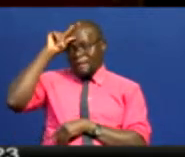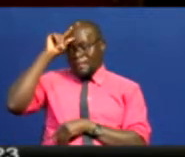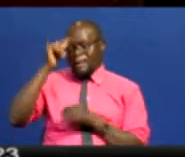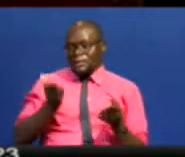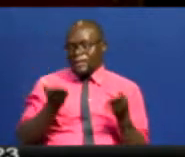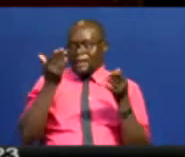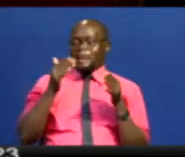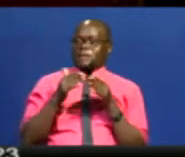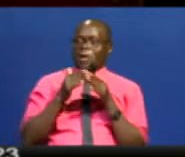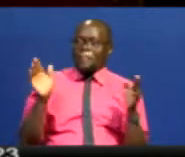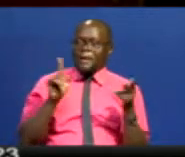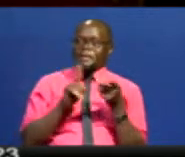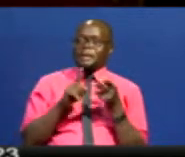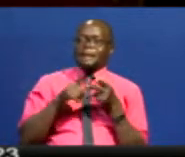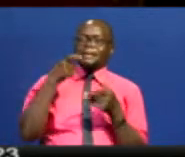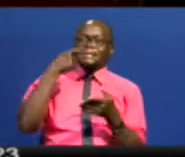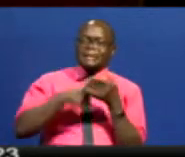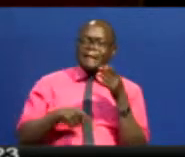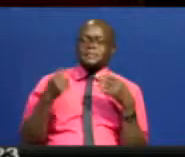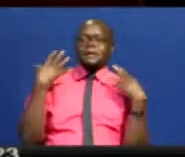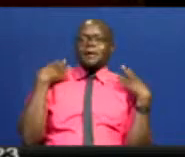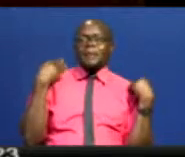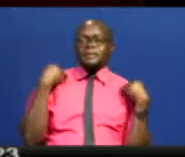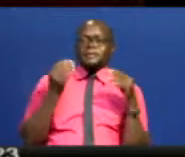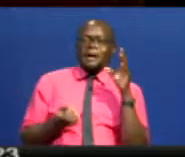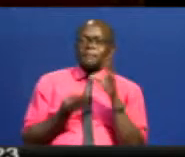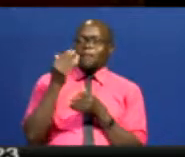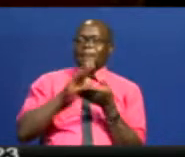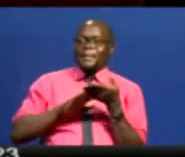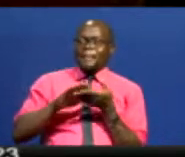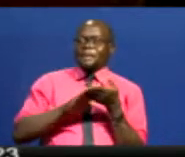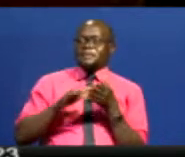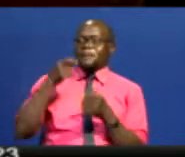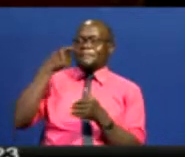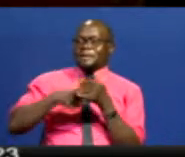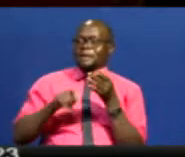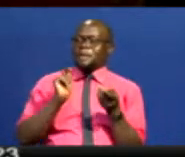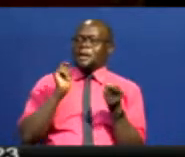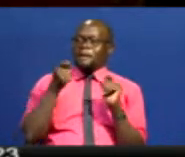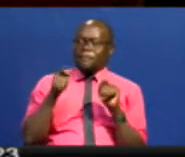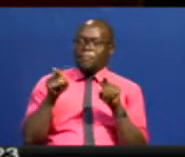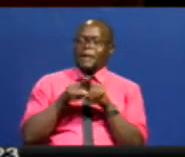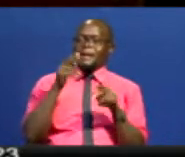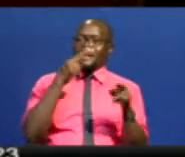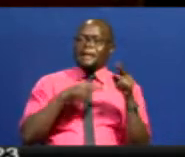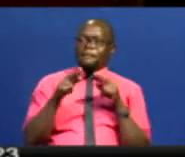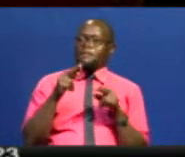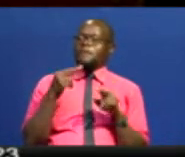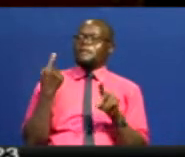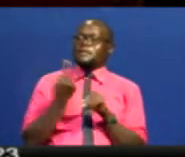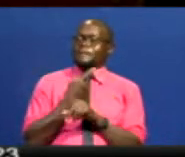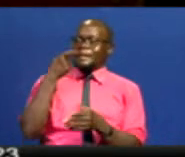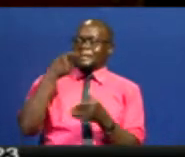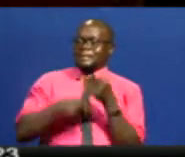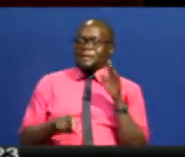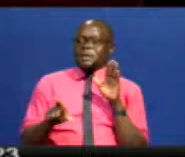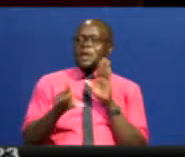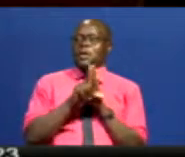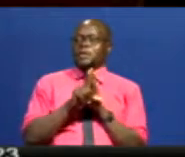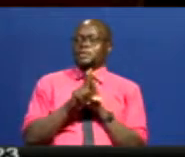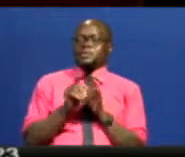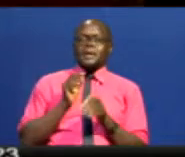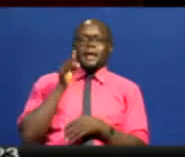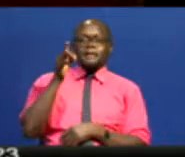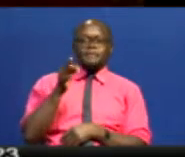enhance transparency in tax practices and forms the basis for tax reforms and review of existing tax legislation in